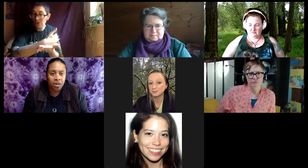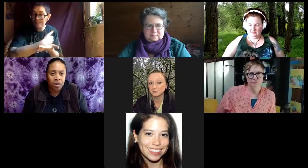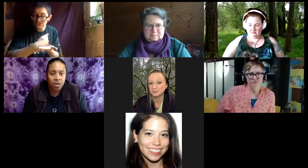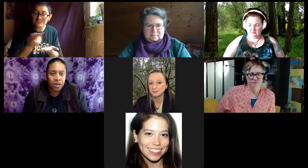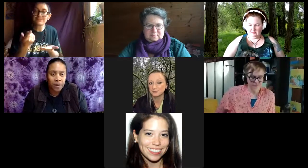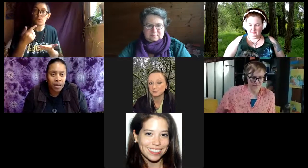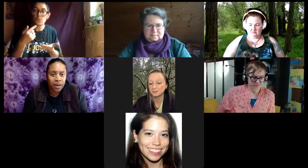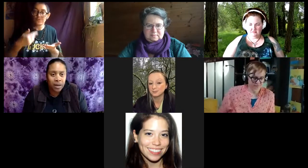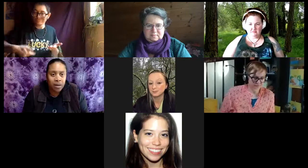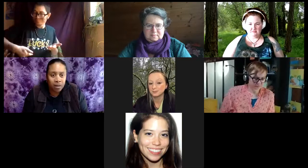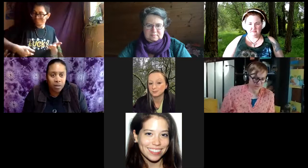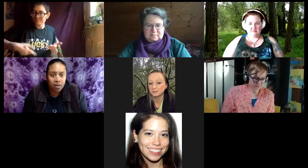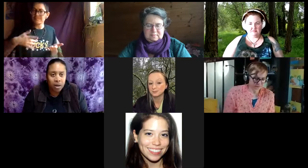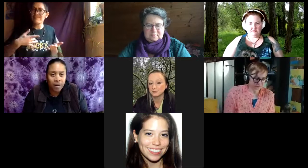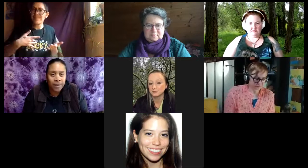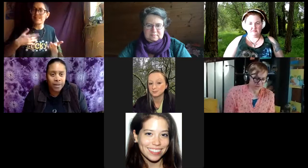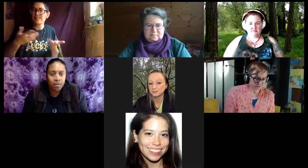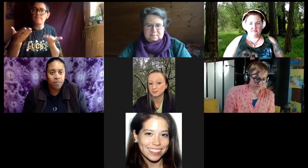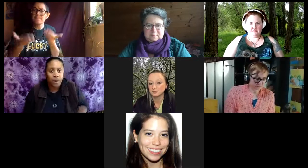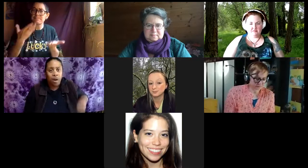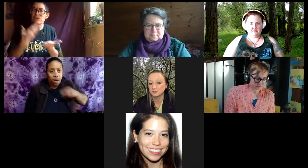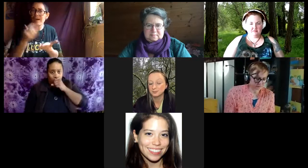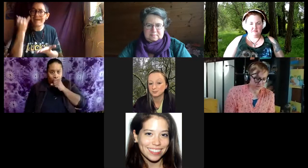things you want to pick and harvest.